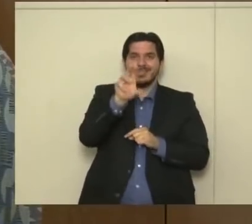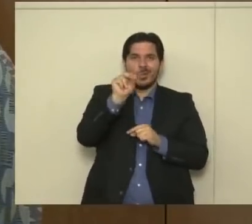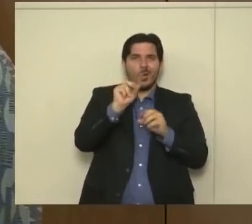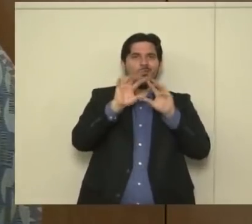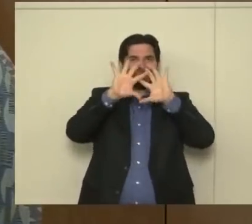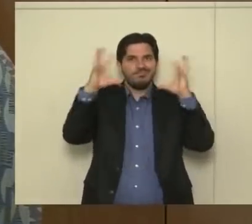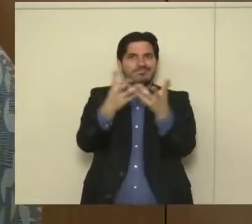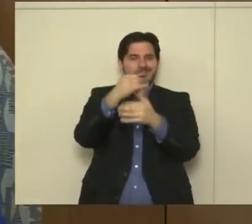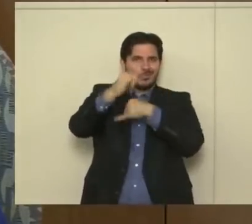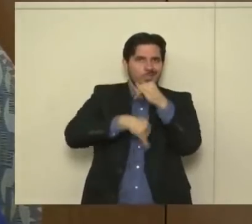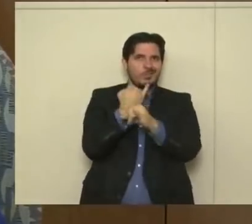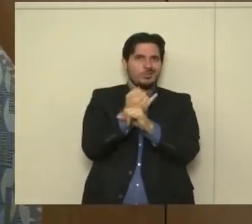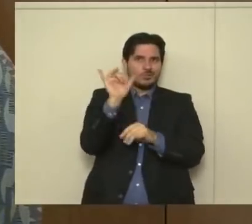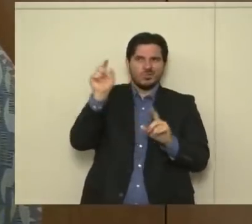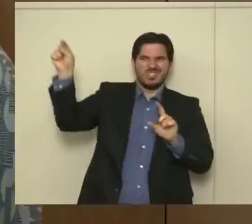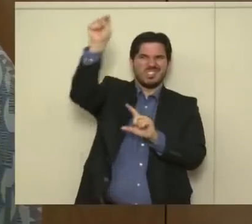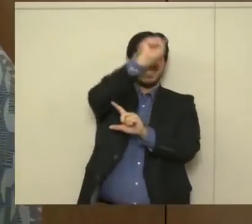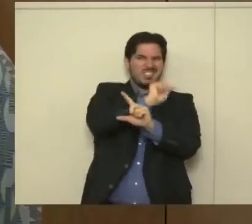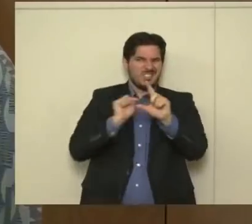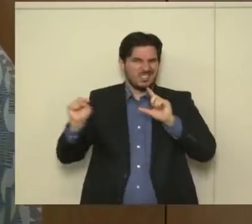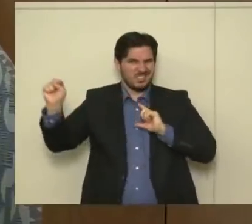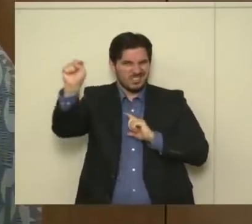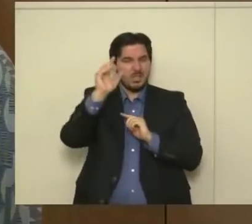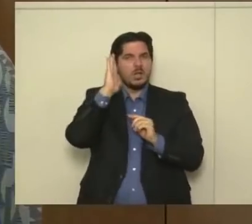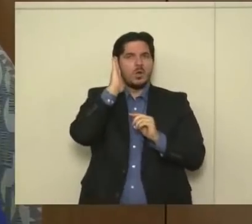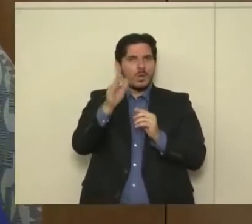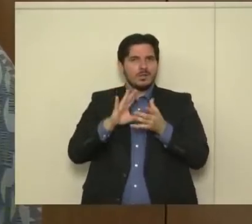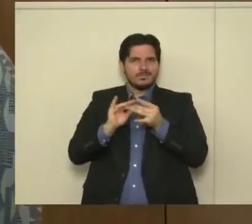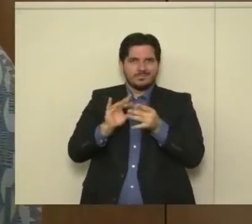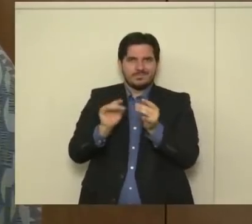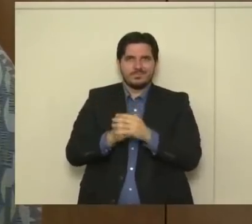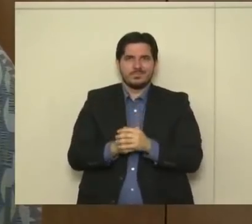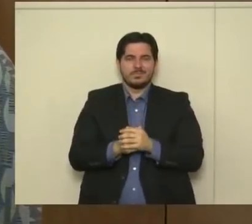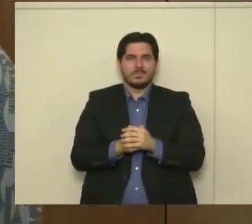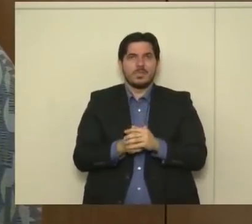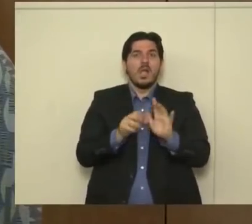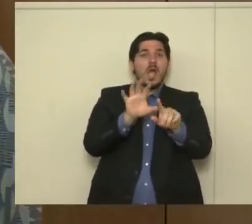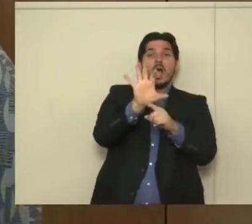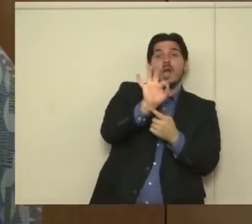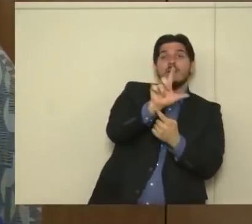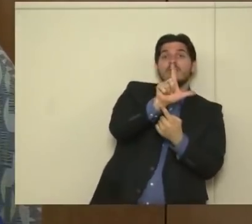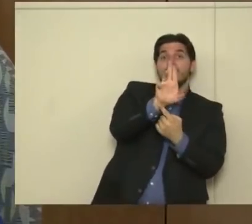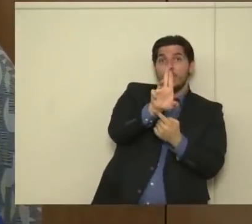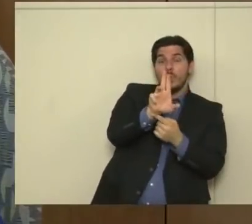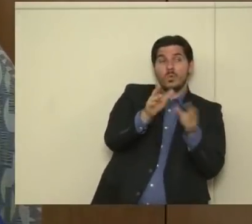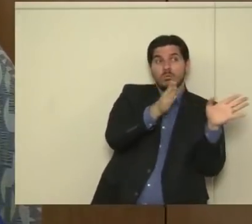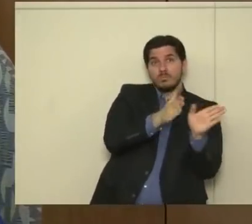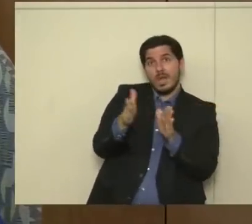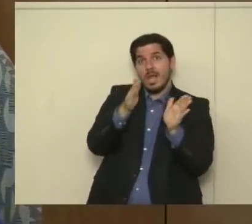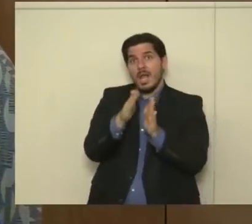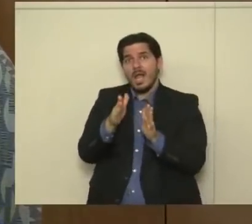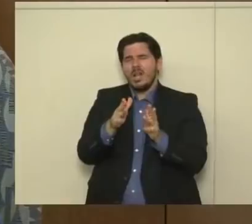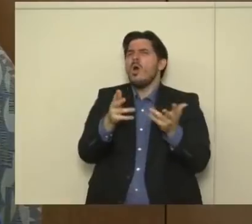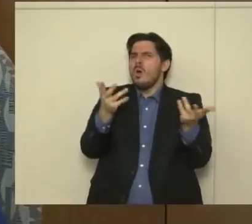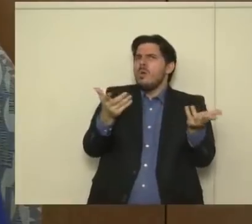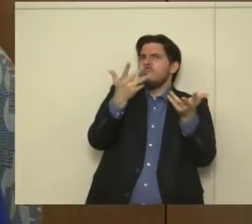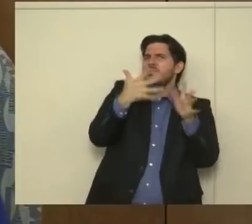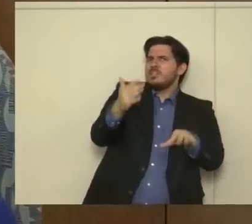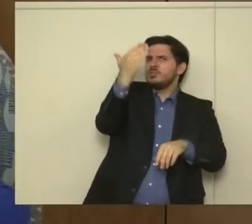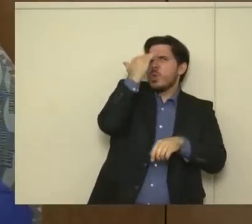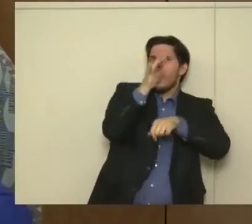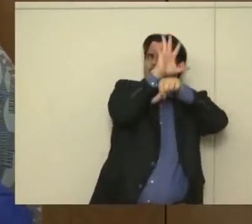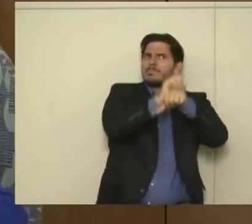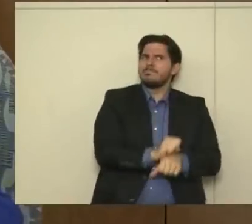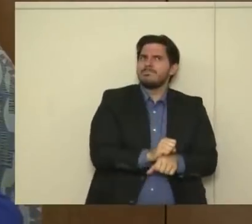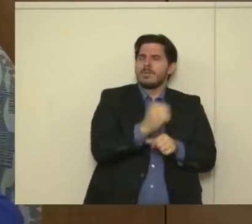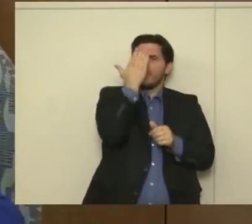for flu. That I'm very confident about because we know how to do it. We've got a great degree of compliance. It's